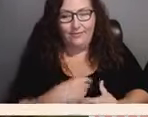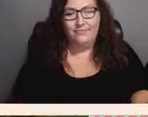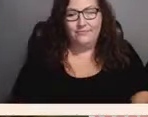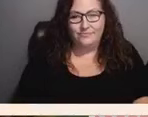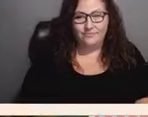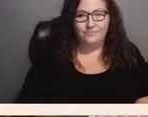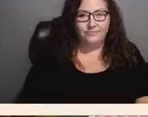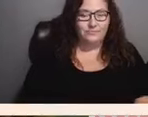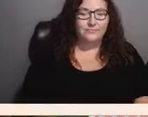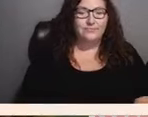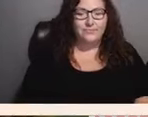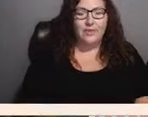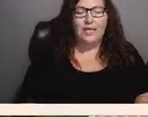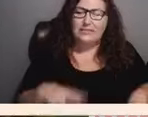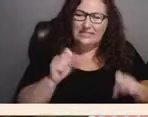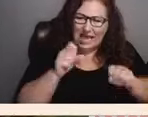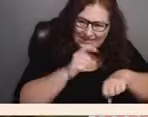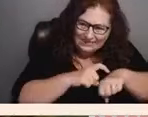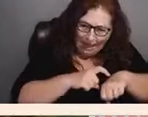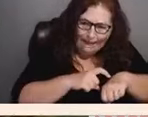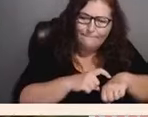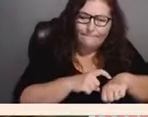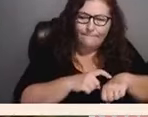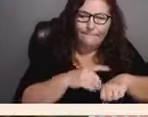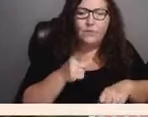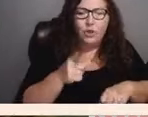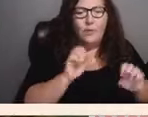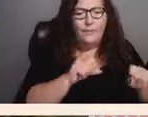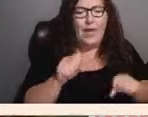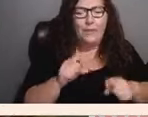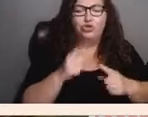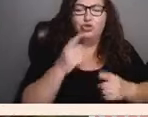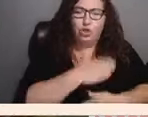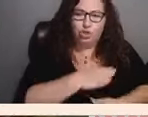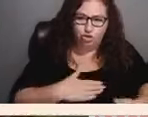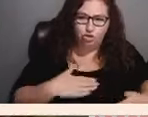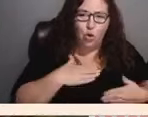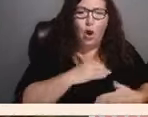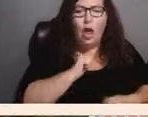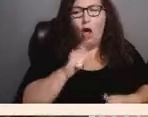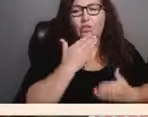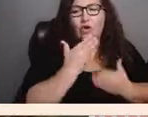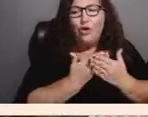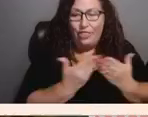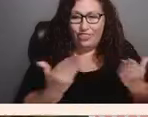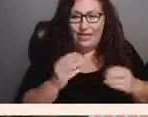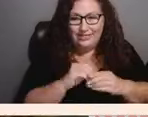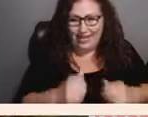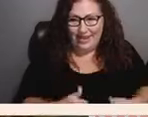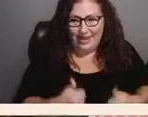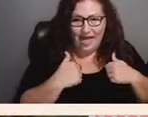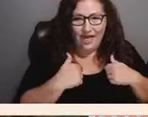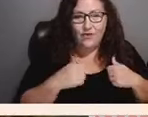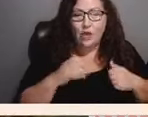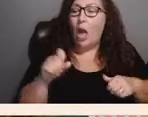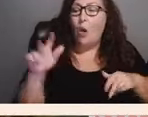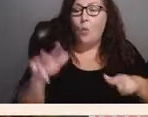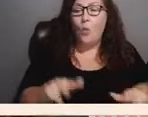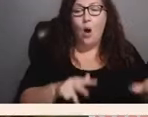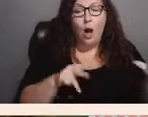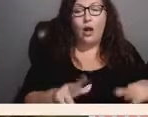Take time so you be able to enjoy all the good things in life. You can walk in the park, walk in the